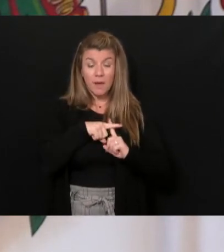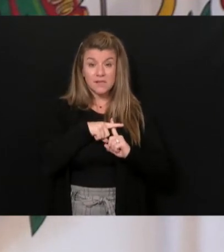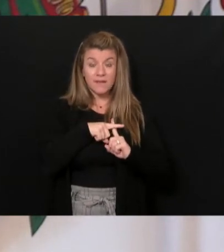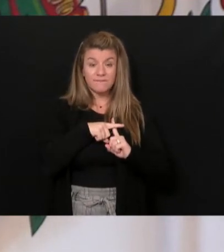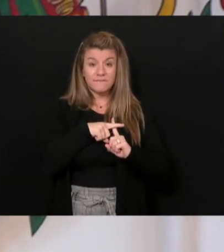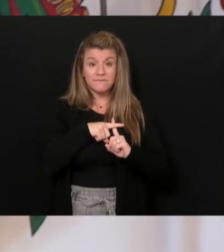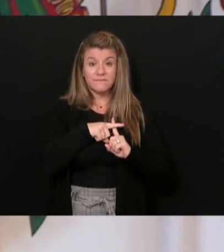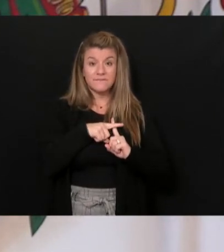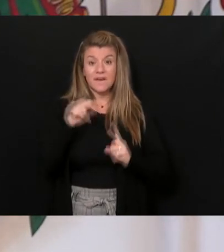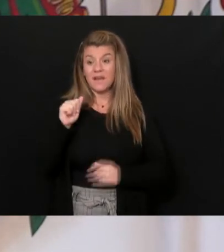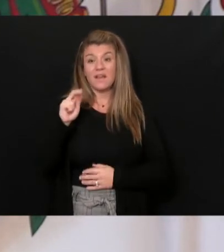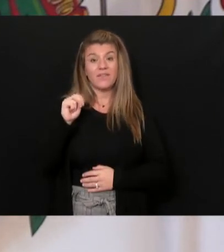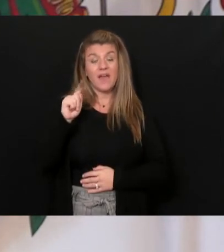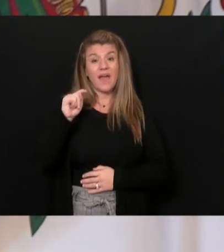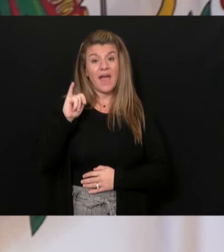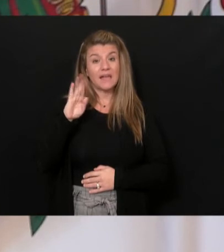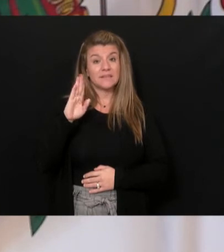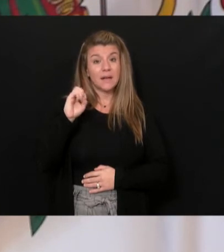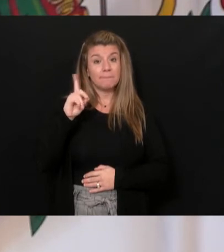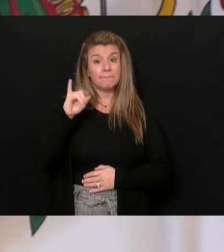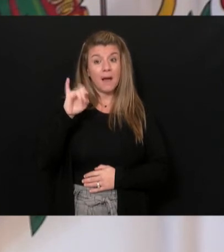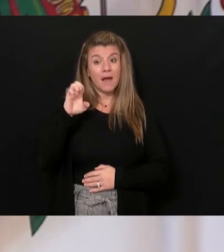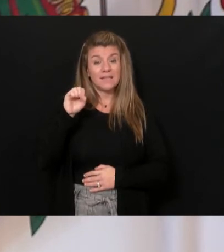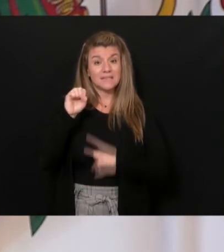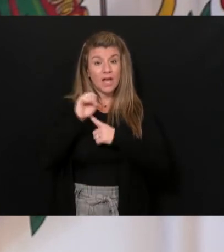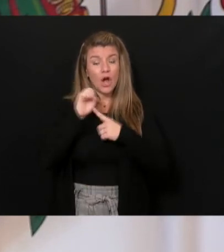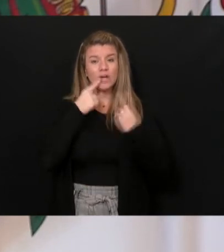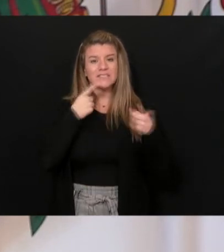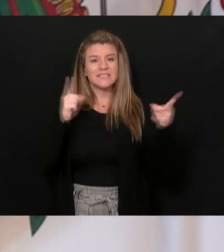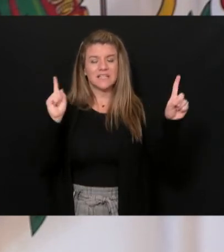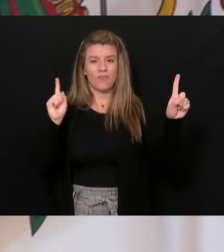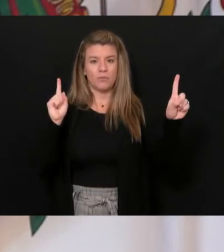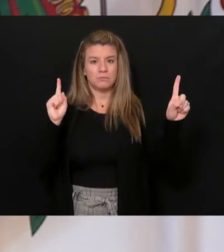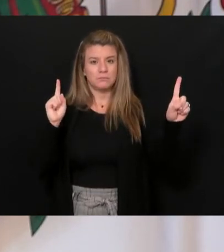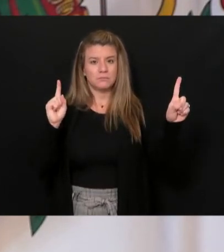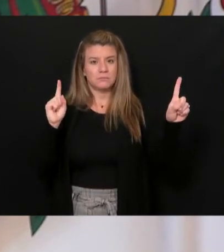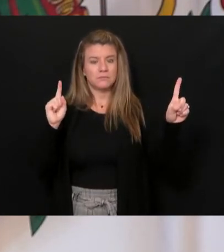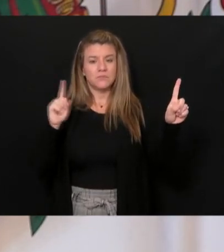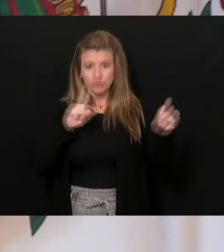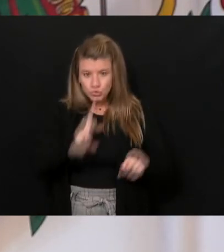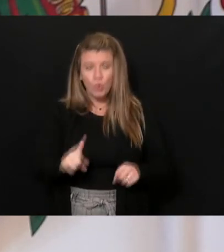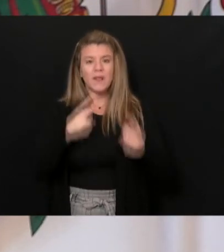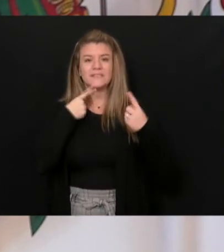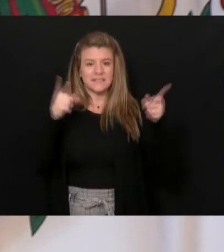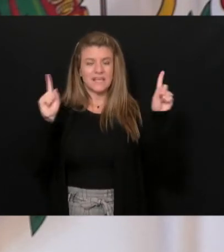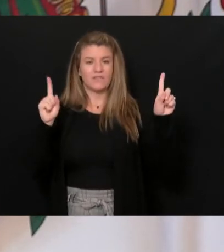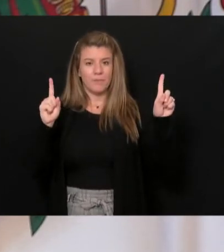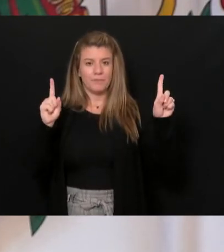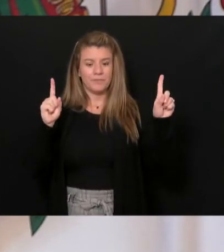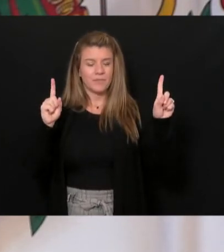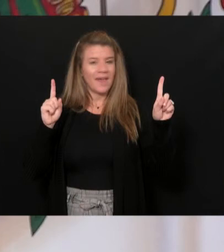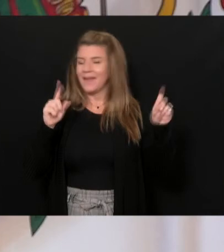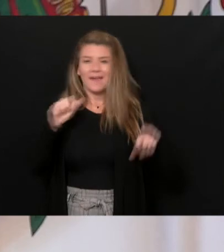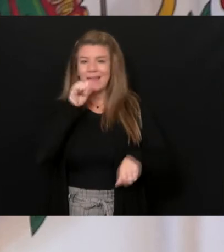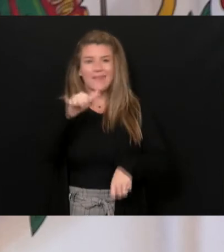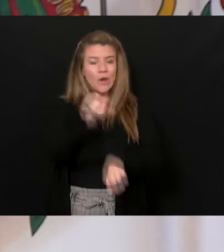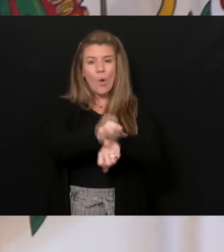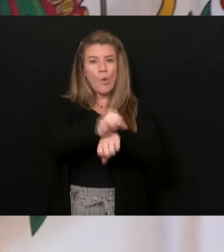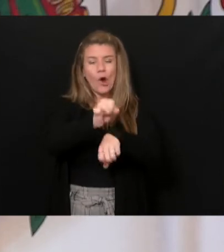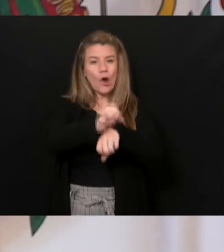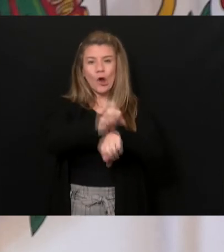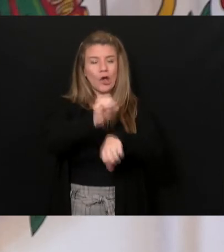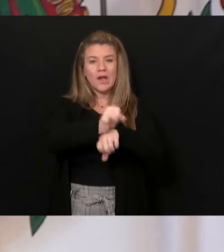the antibodies are incredibly successful. Incredibly successful. They don't work hardly